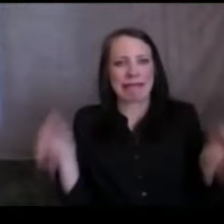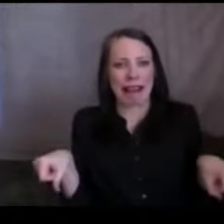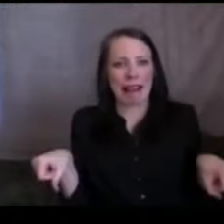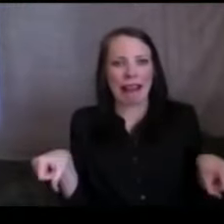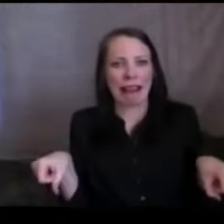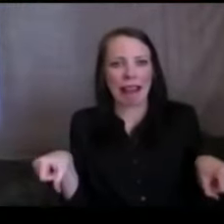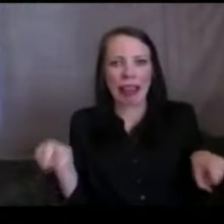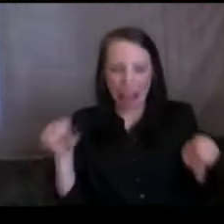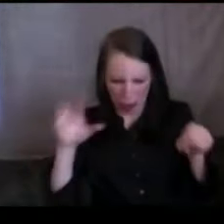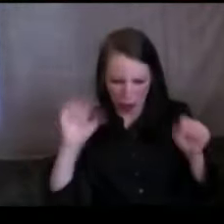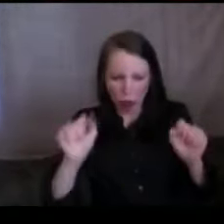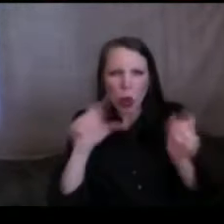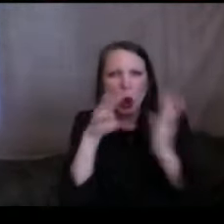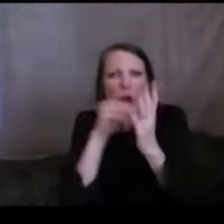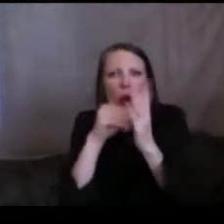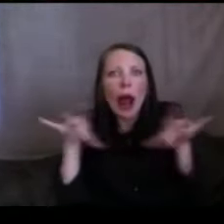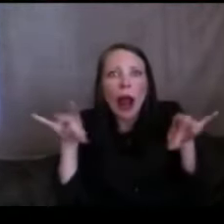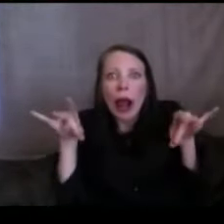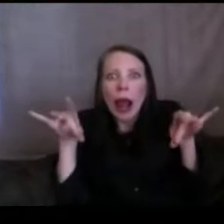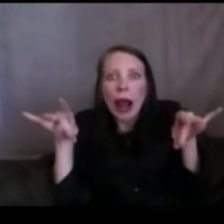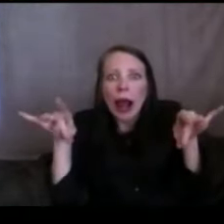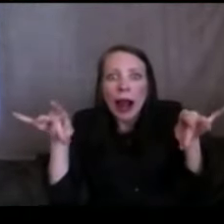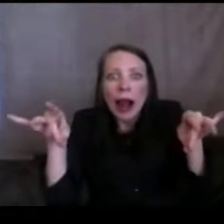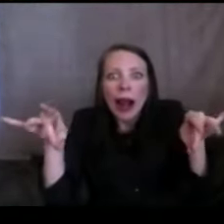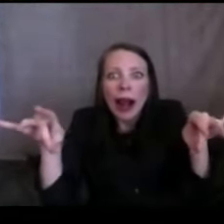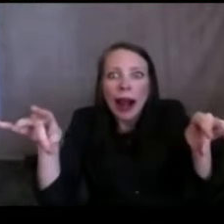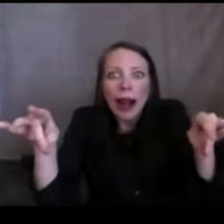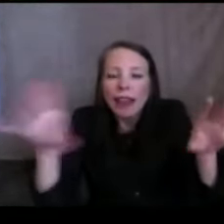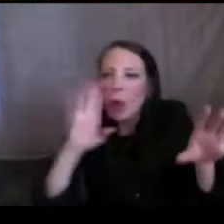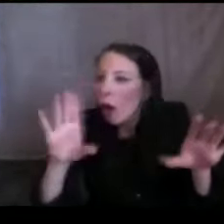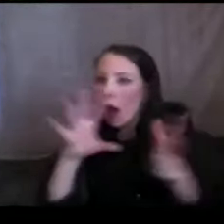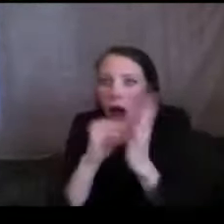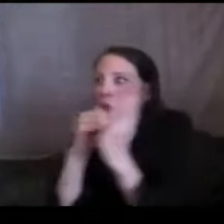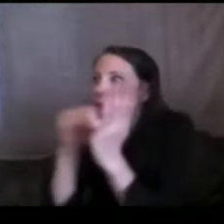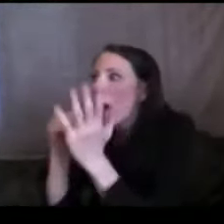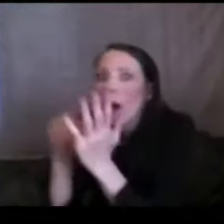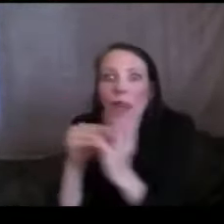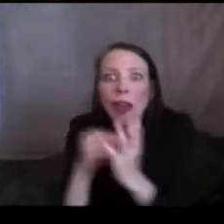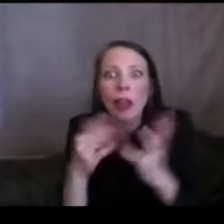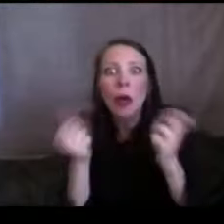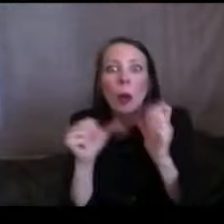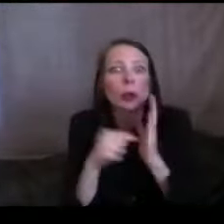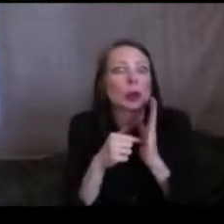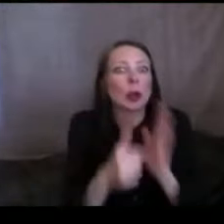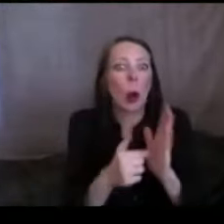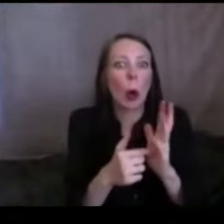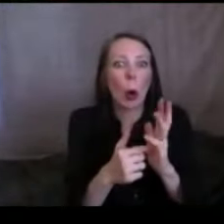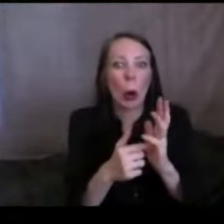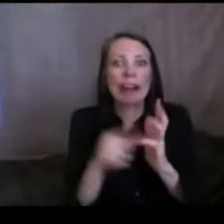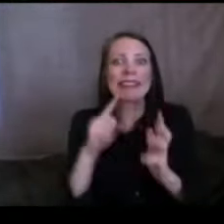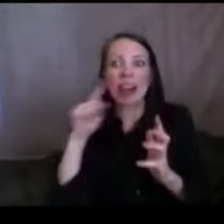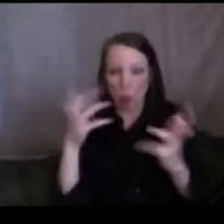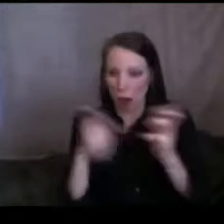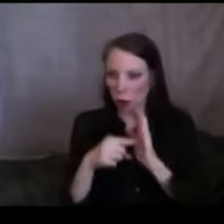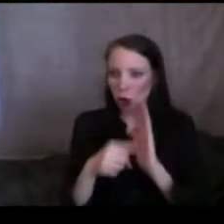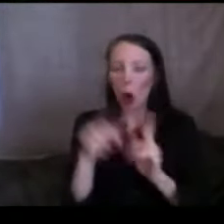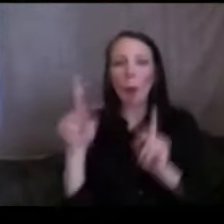pick it up. They want to step up. They want to show the people out there